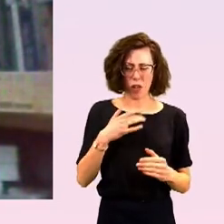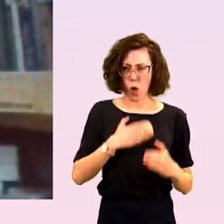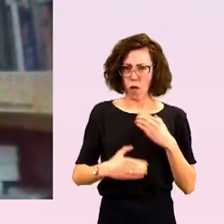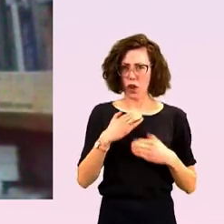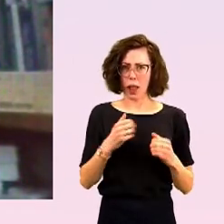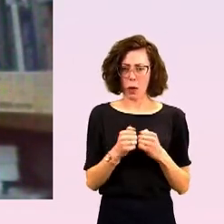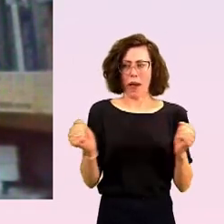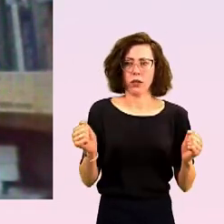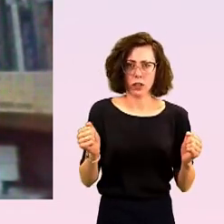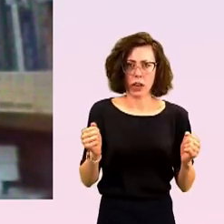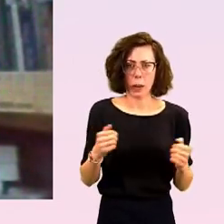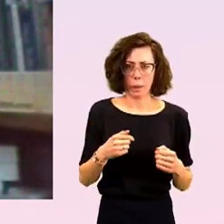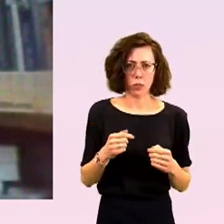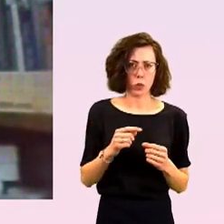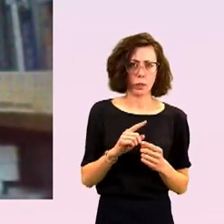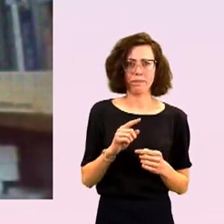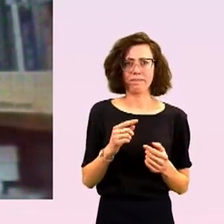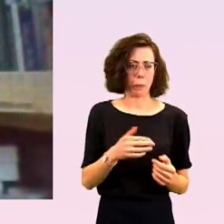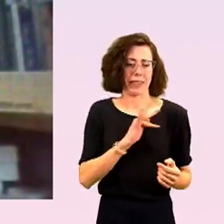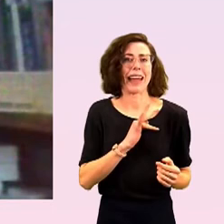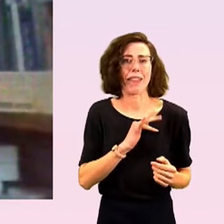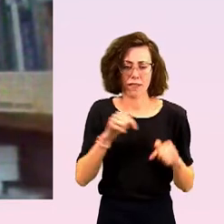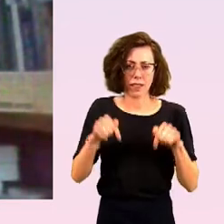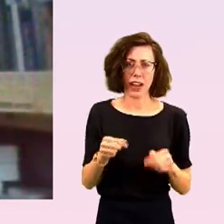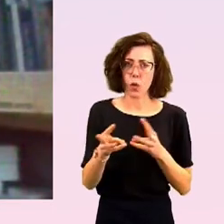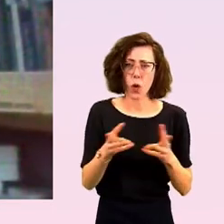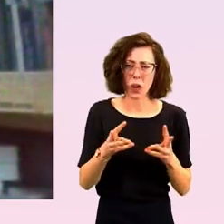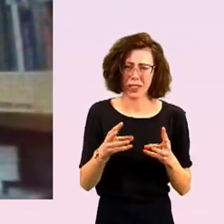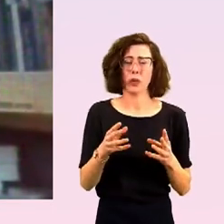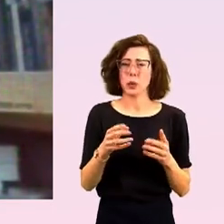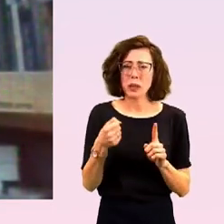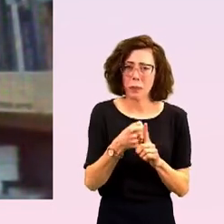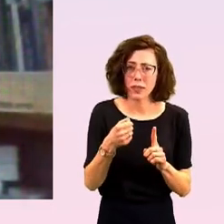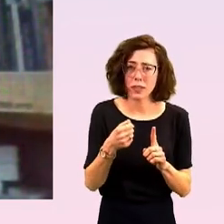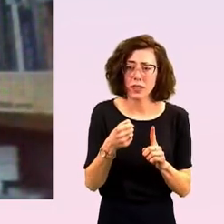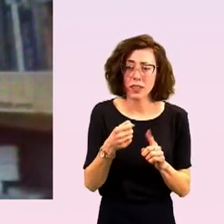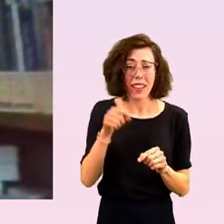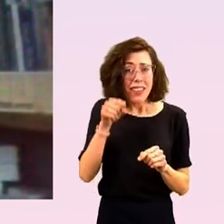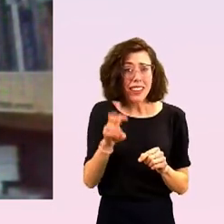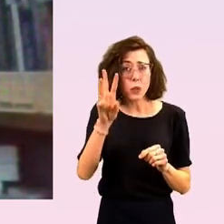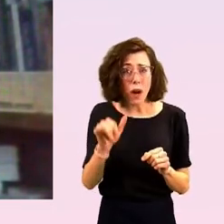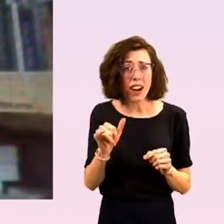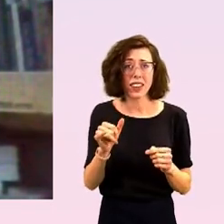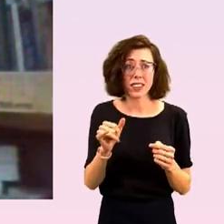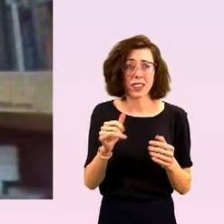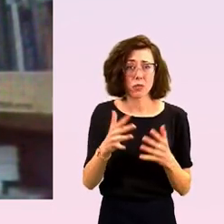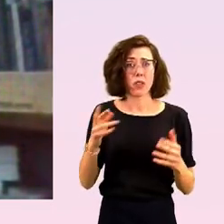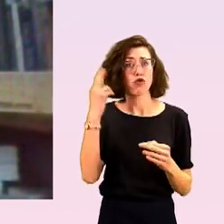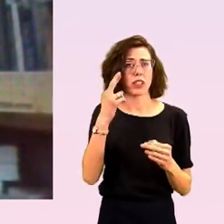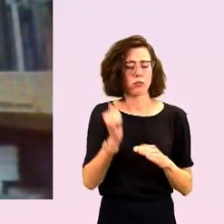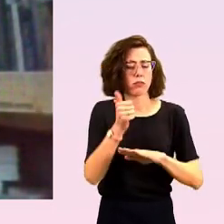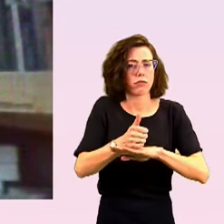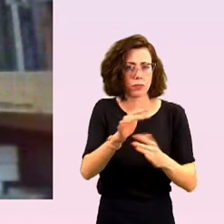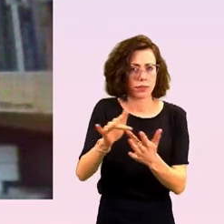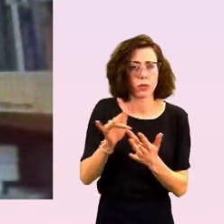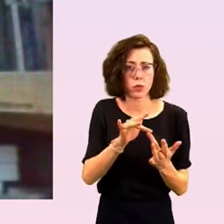on you, whether you think it or believe it or not or see it. And that is the reason, was one of the real reasons that we set up the network. Apart from